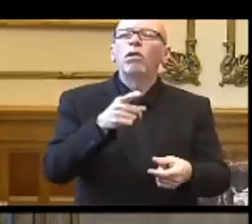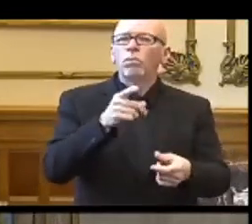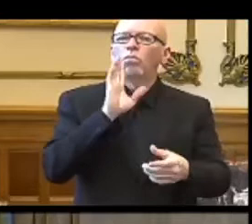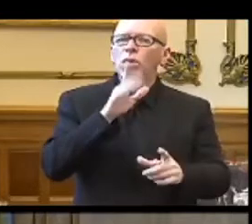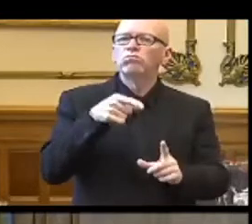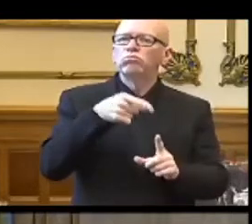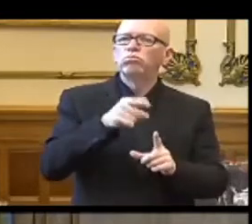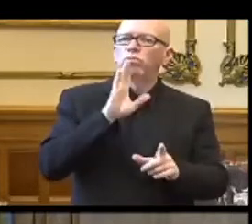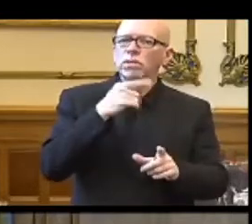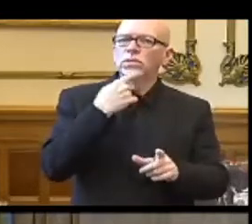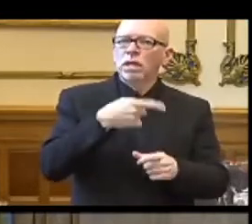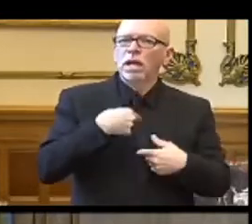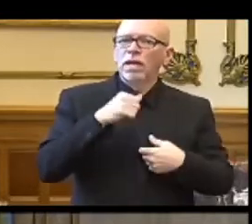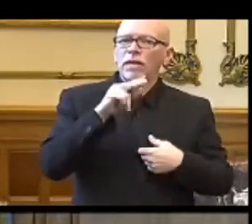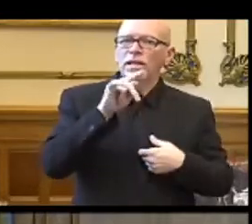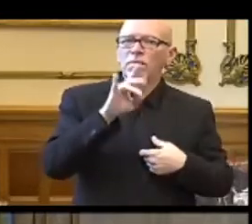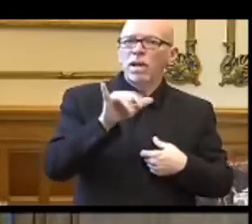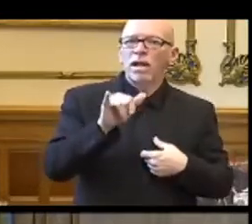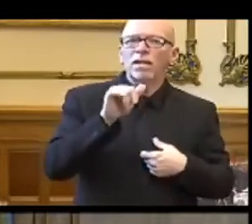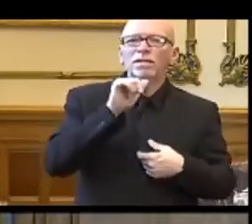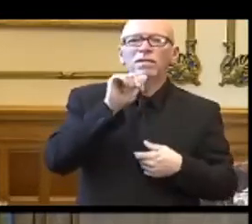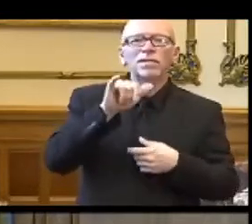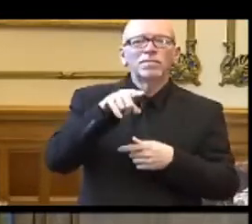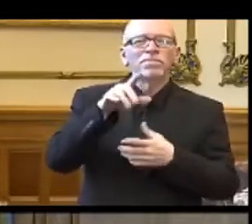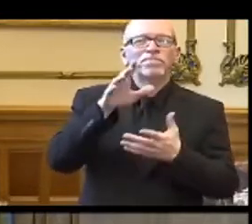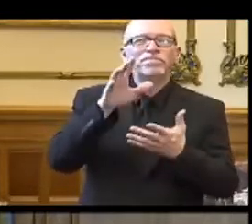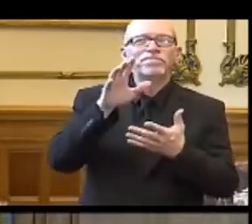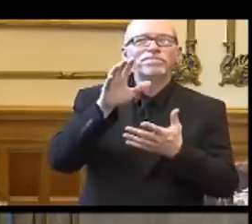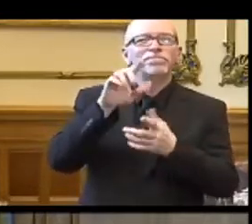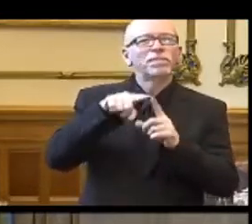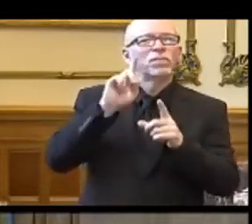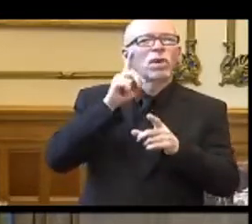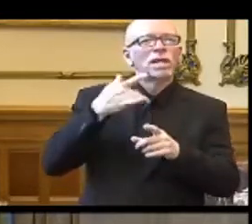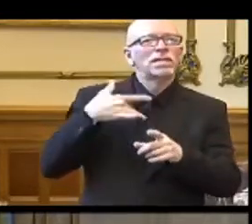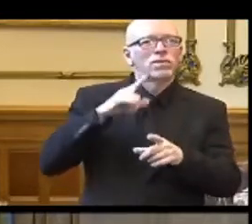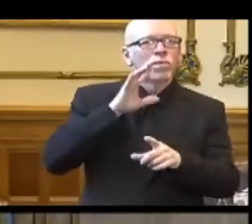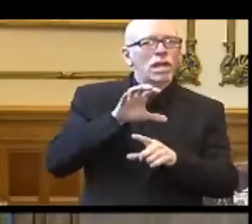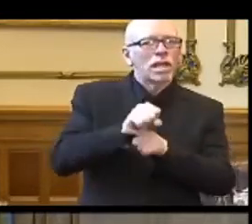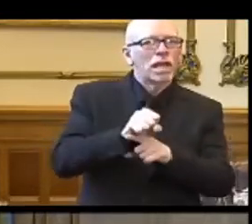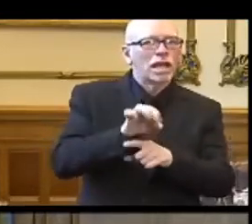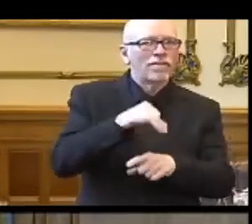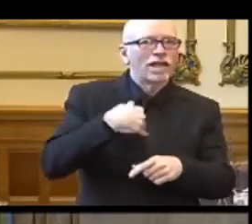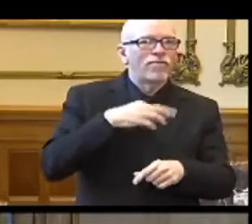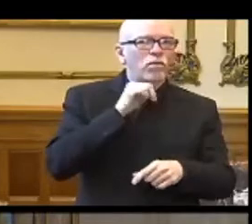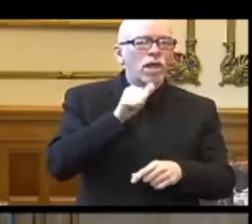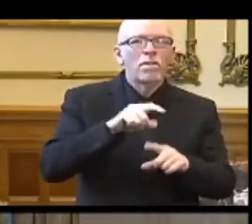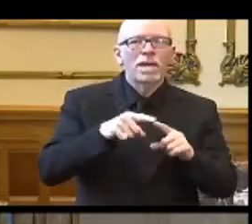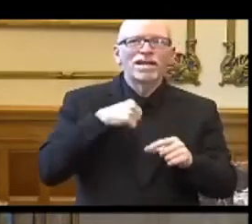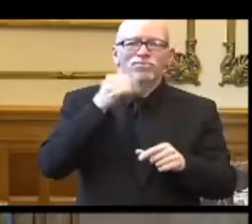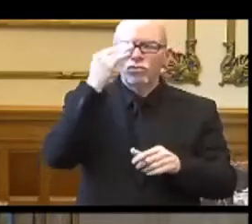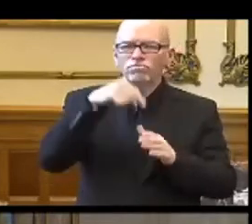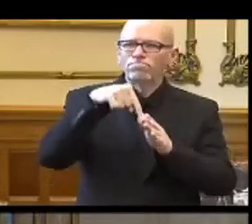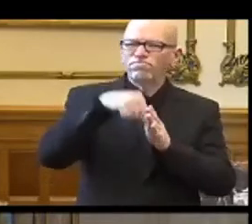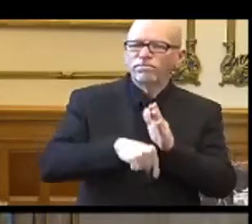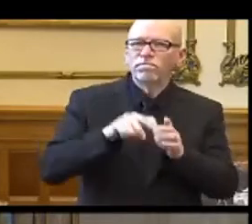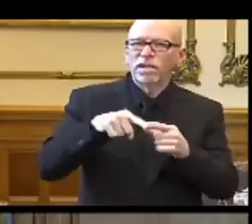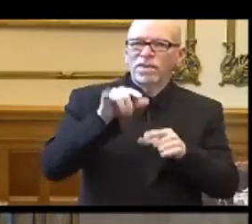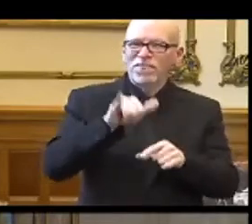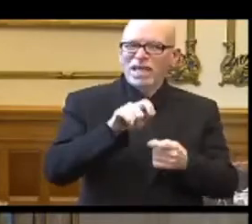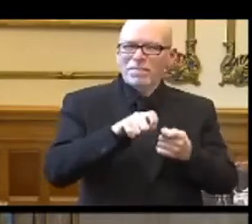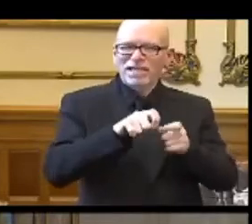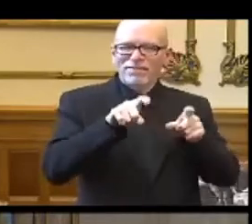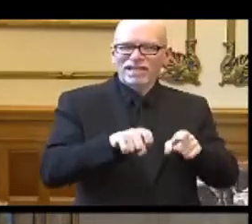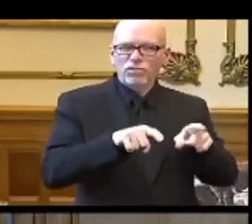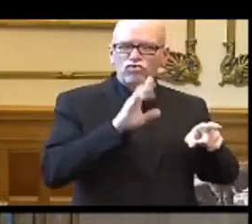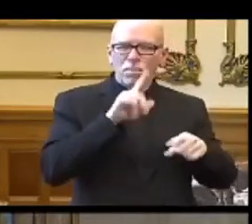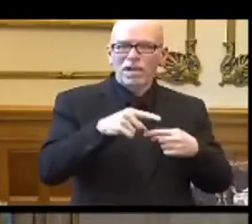for particularly this SARS-CoV-2 virus, but also very sensitive at picking it up. I just don't know much about the specific tests that you're talking about,